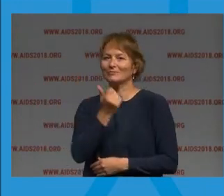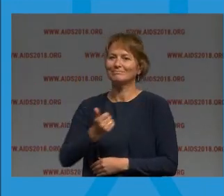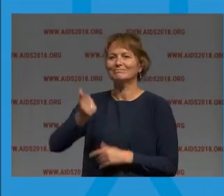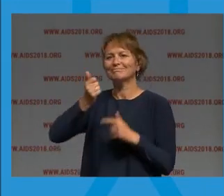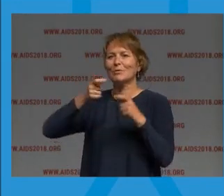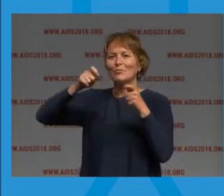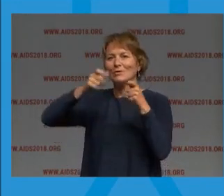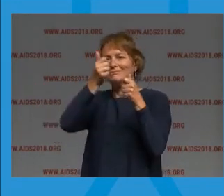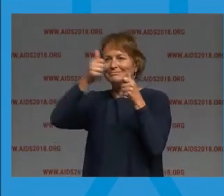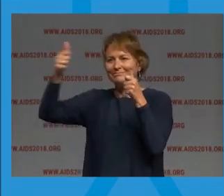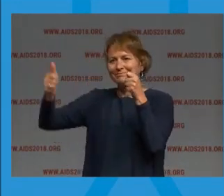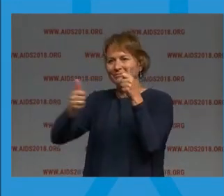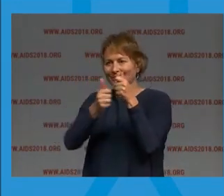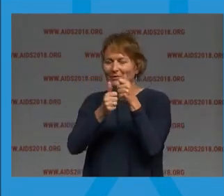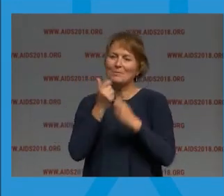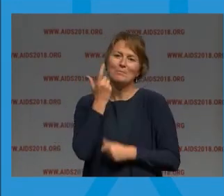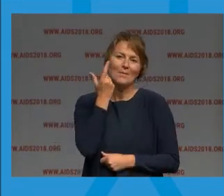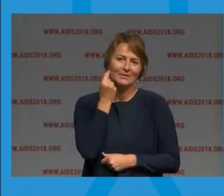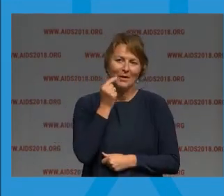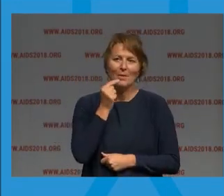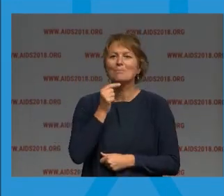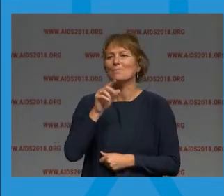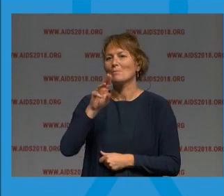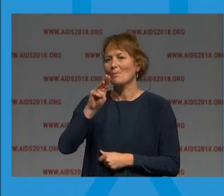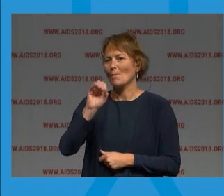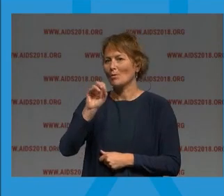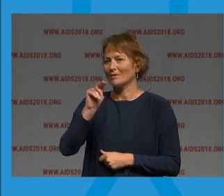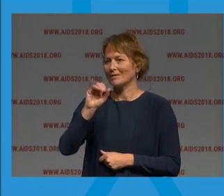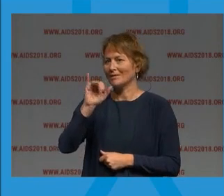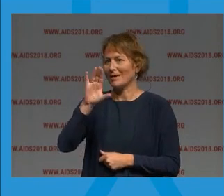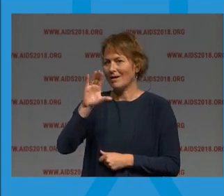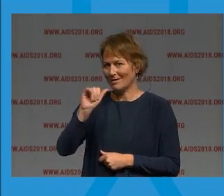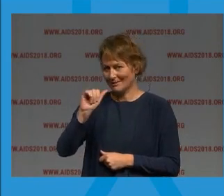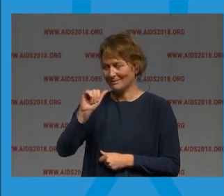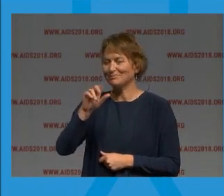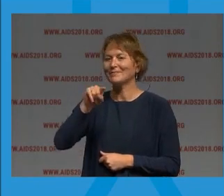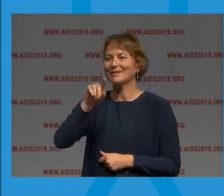Namibia, Madame Monica Gengos.